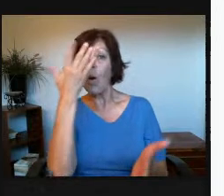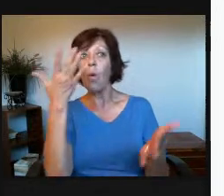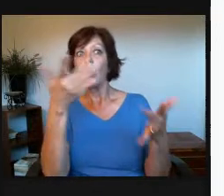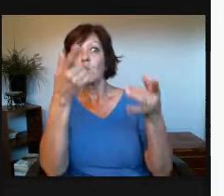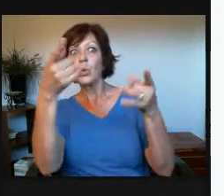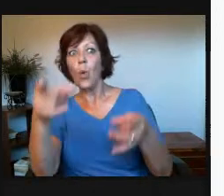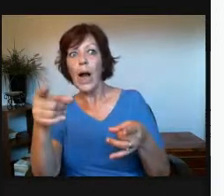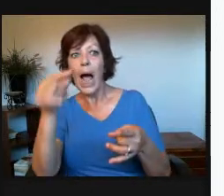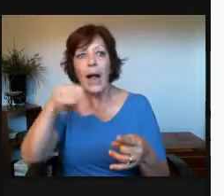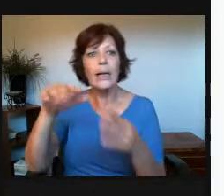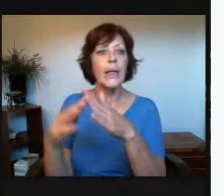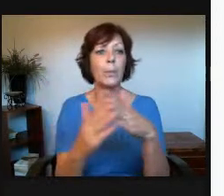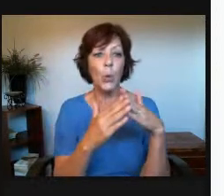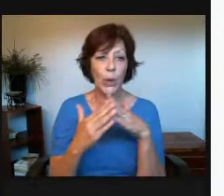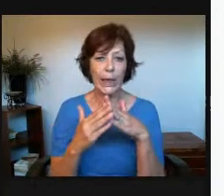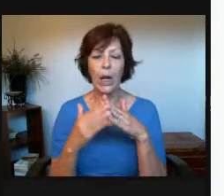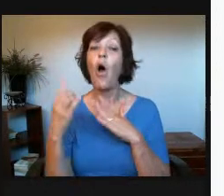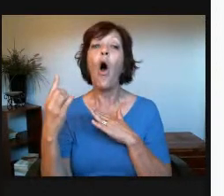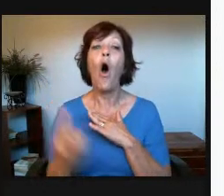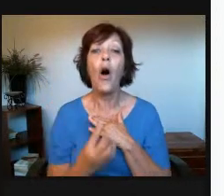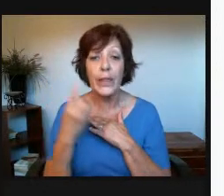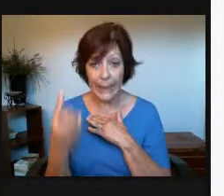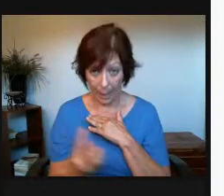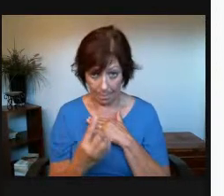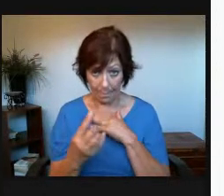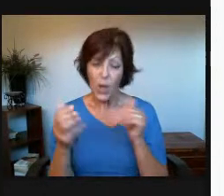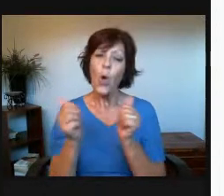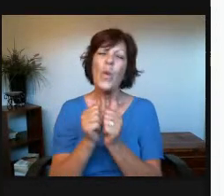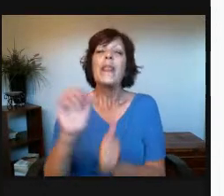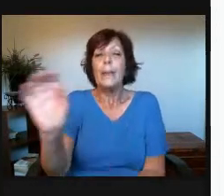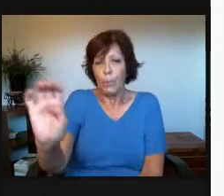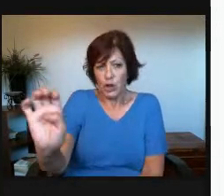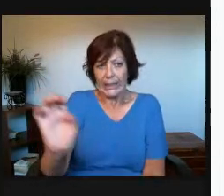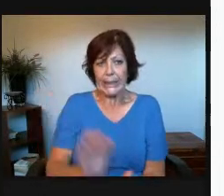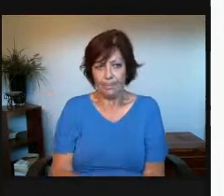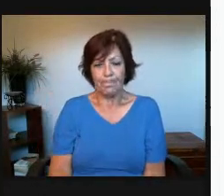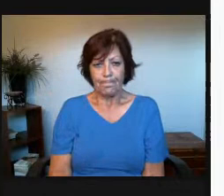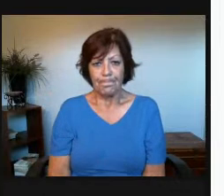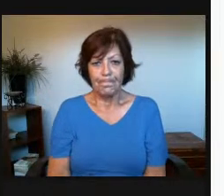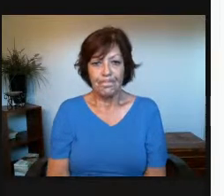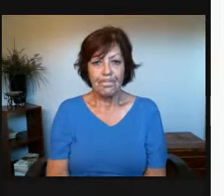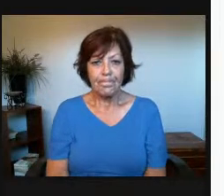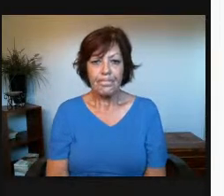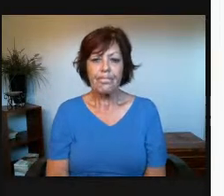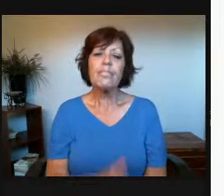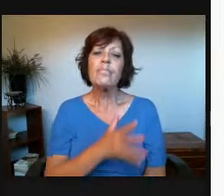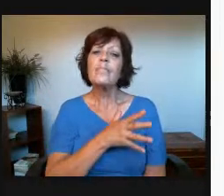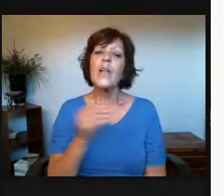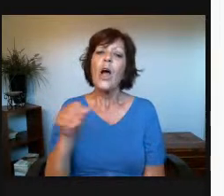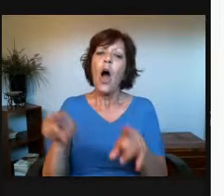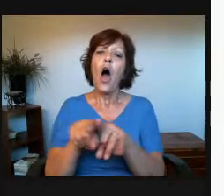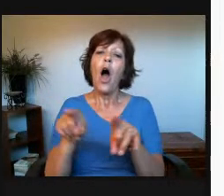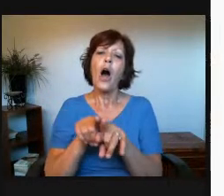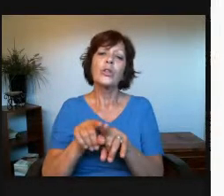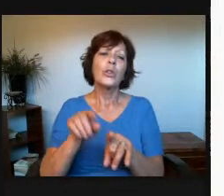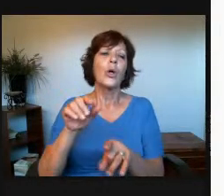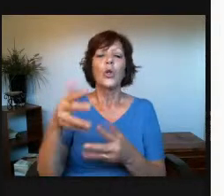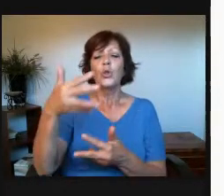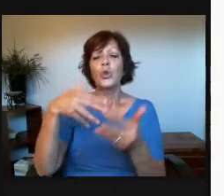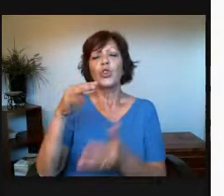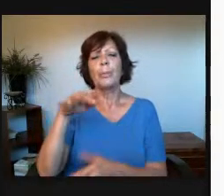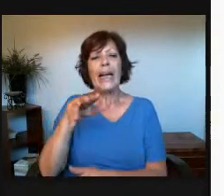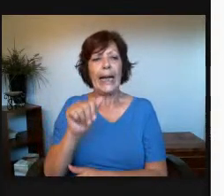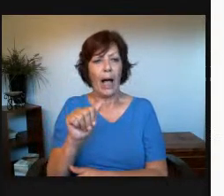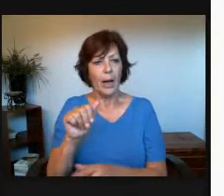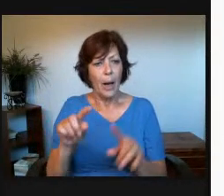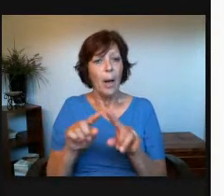in our community at all times with regard to emergency situations. And then there's social media. But we